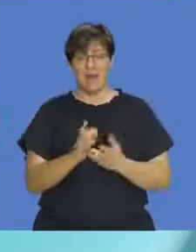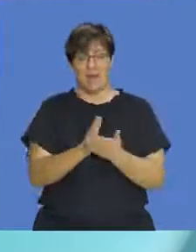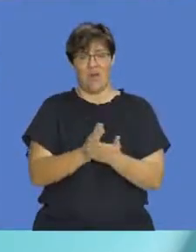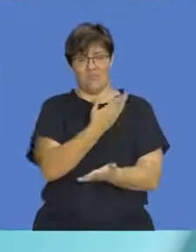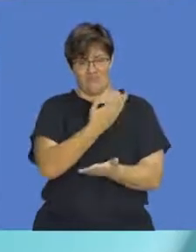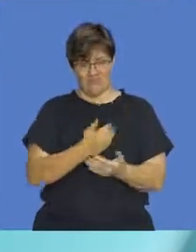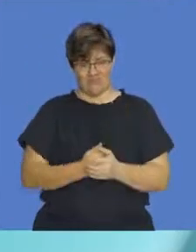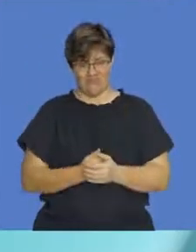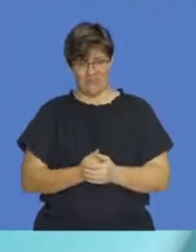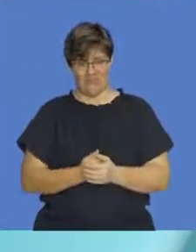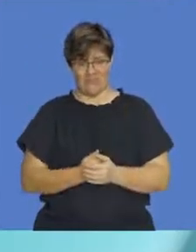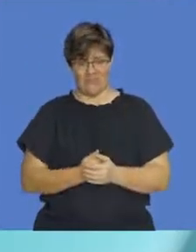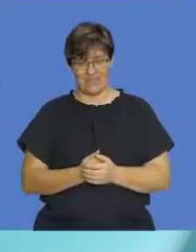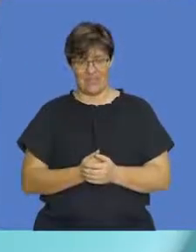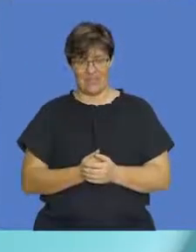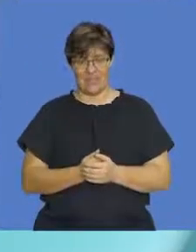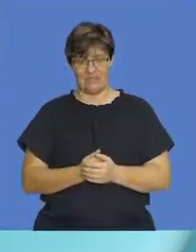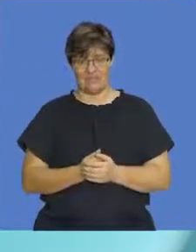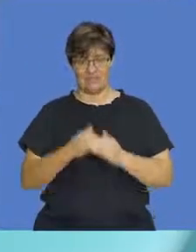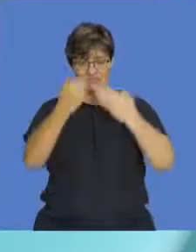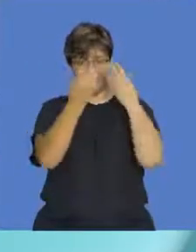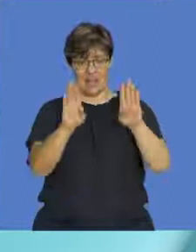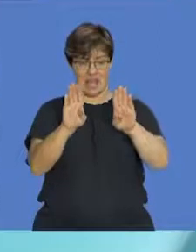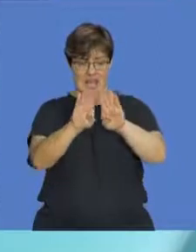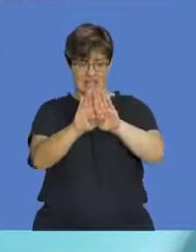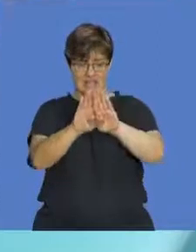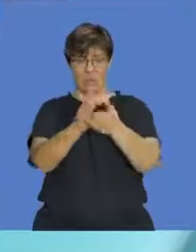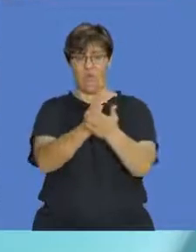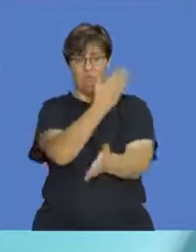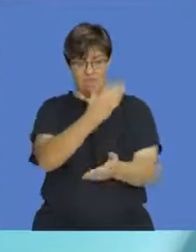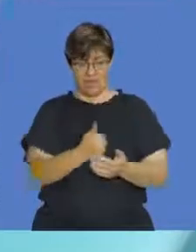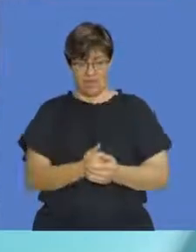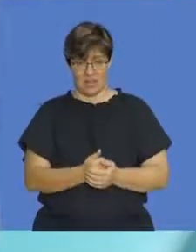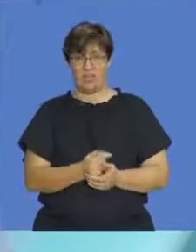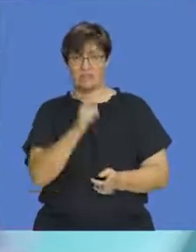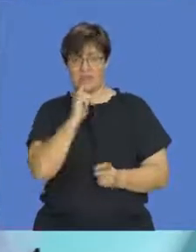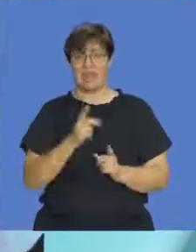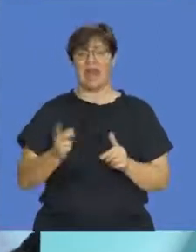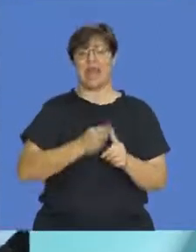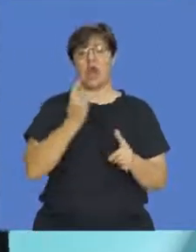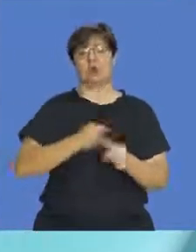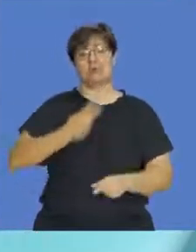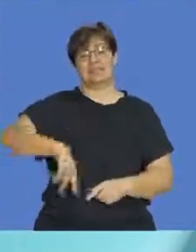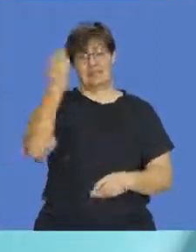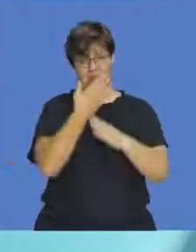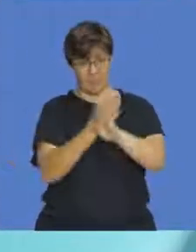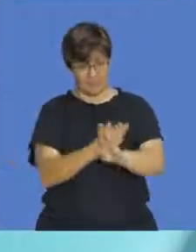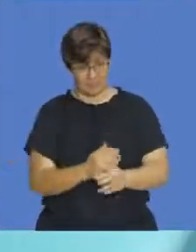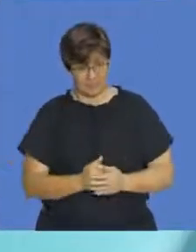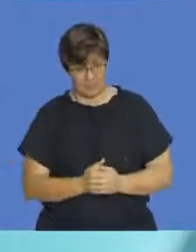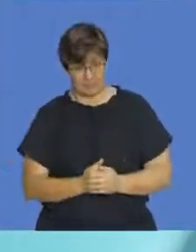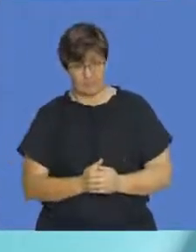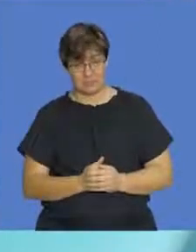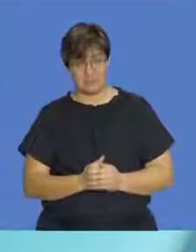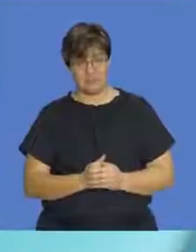away the amount in the intersection, so to avoid the double counting. So in